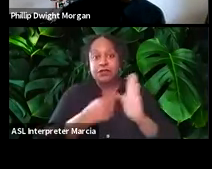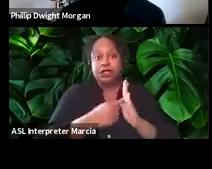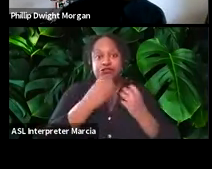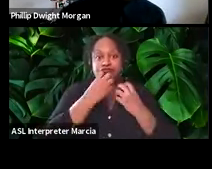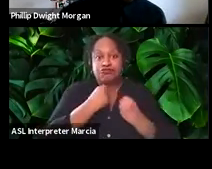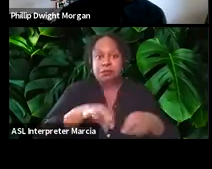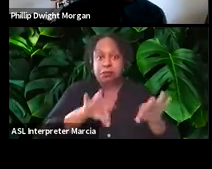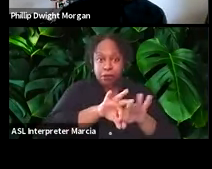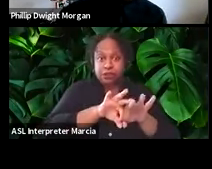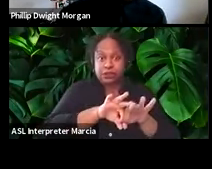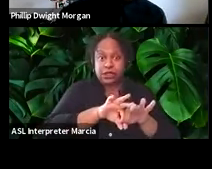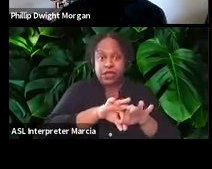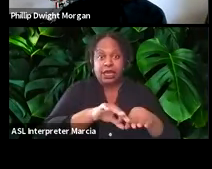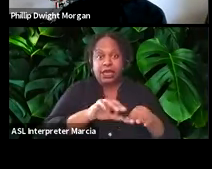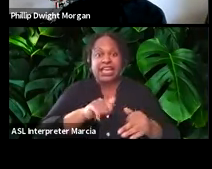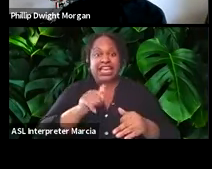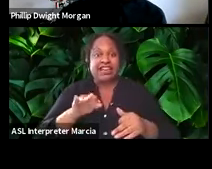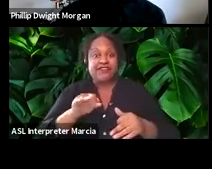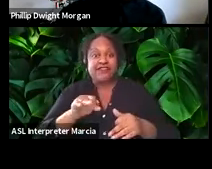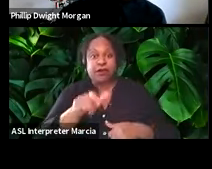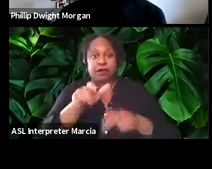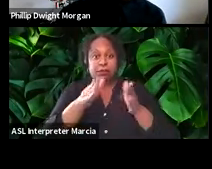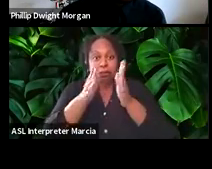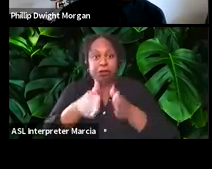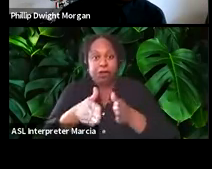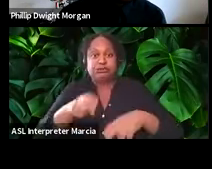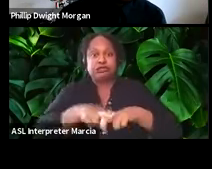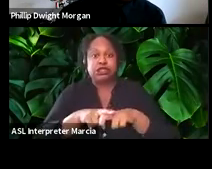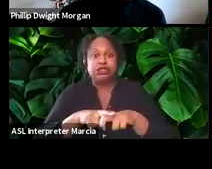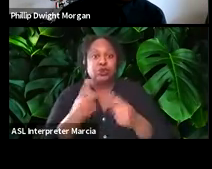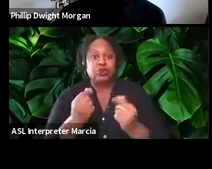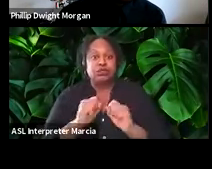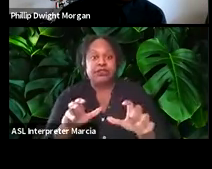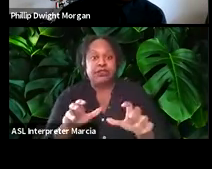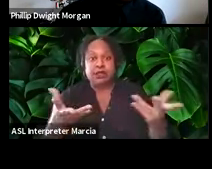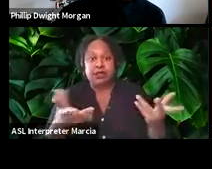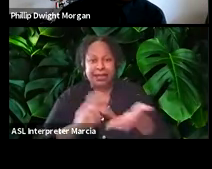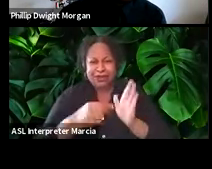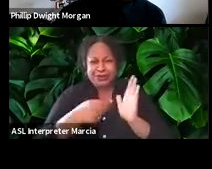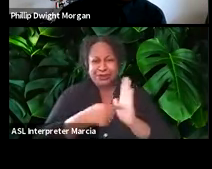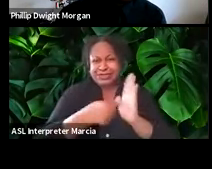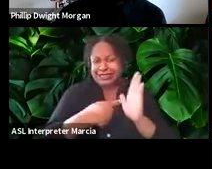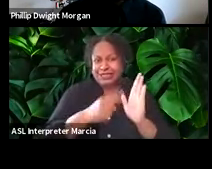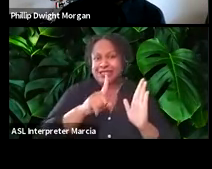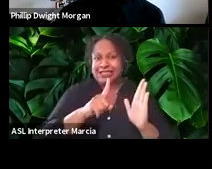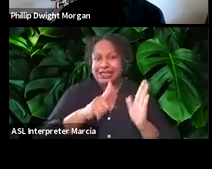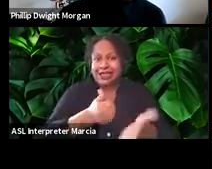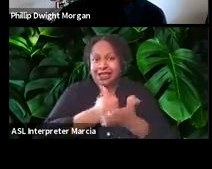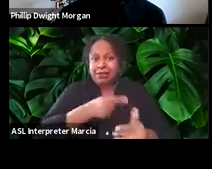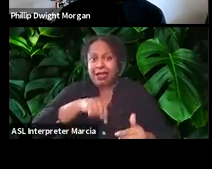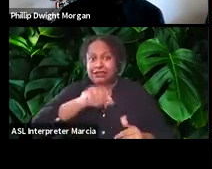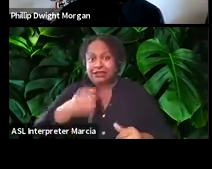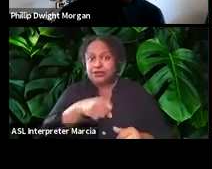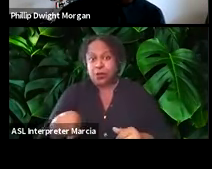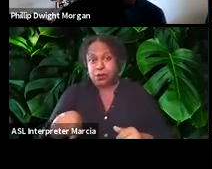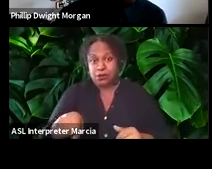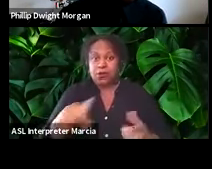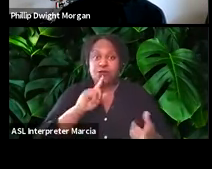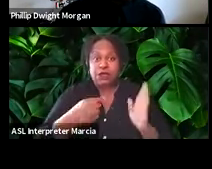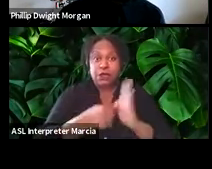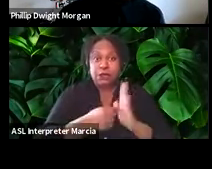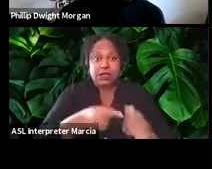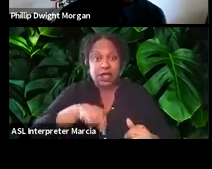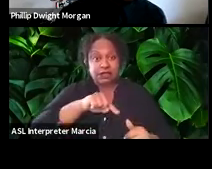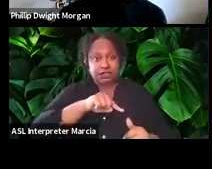nothing matters to the person that's sitting in the seat, does that representation really represent us? Like we need